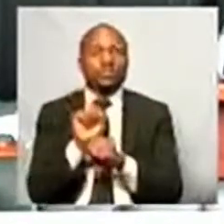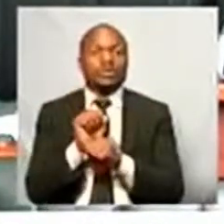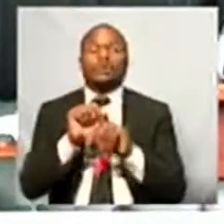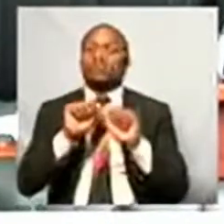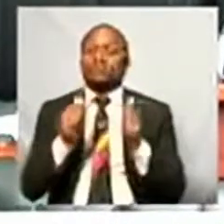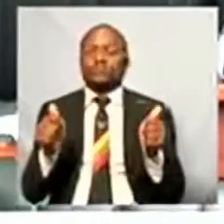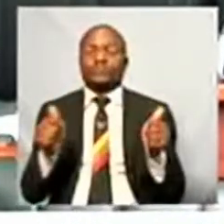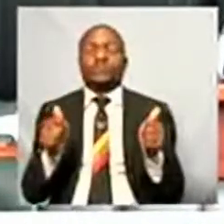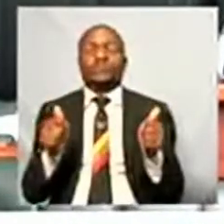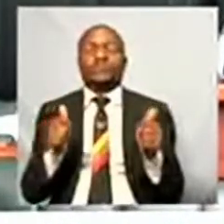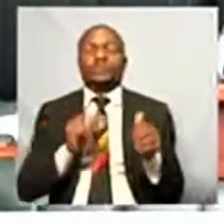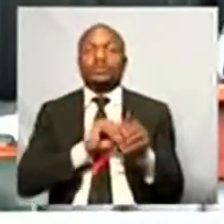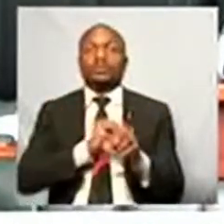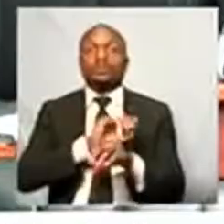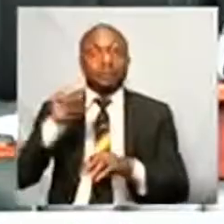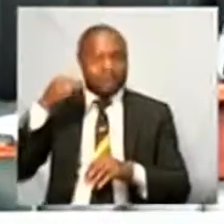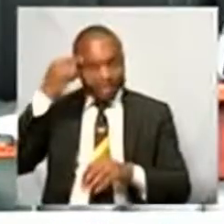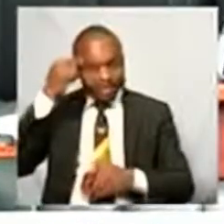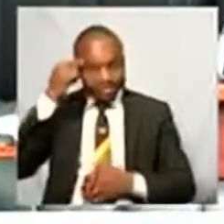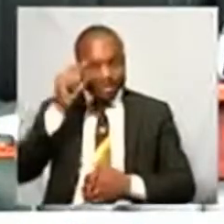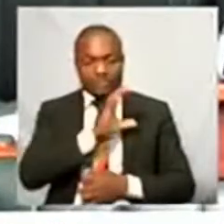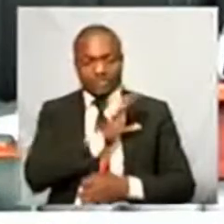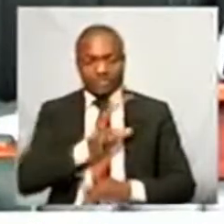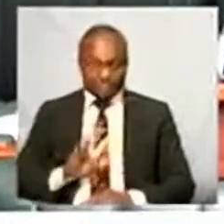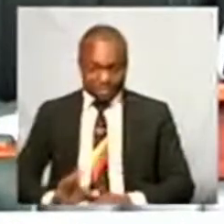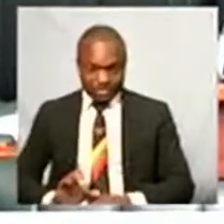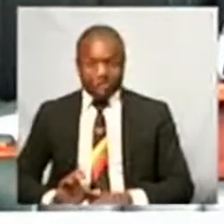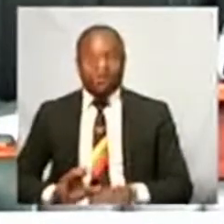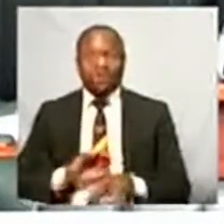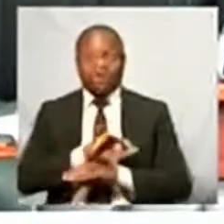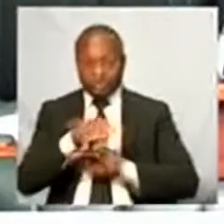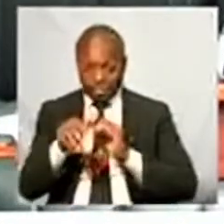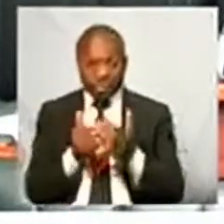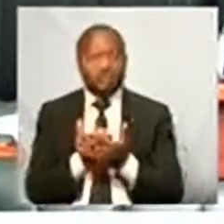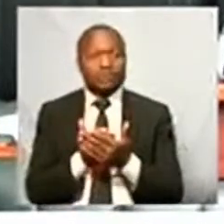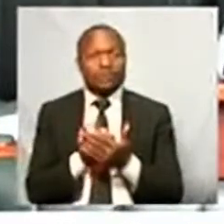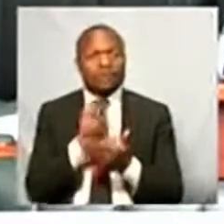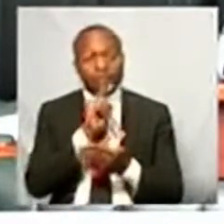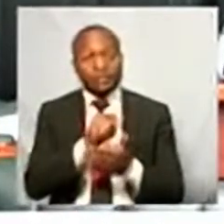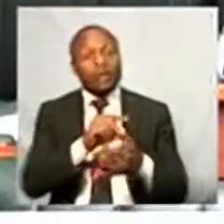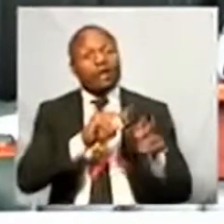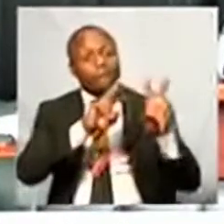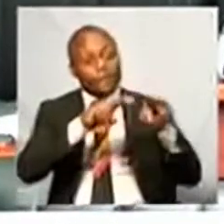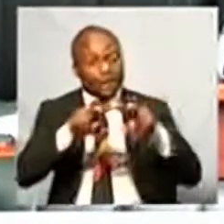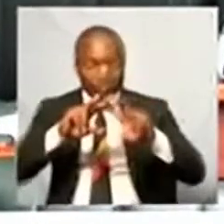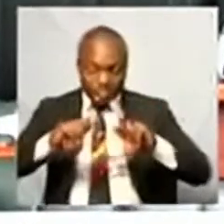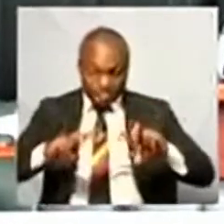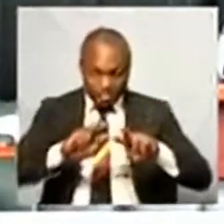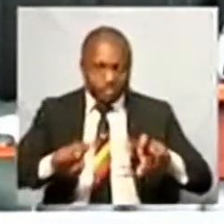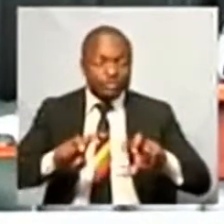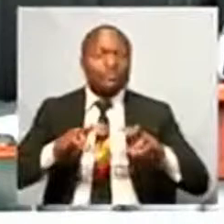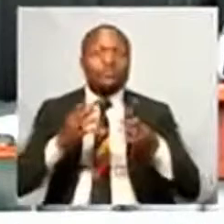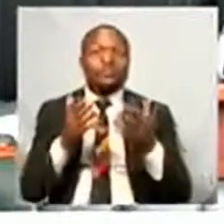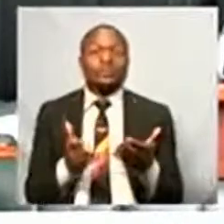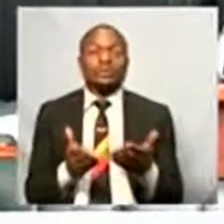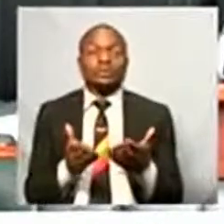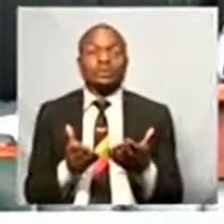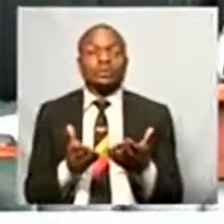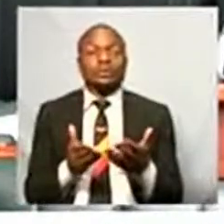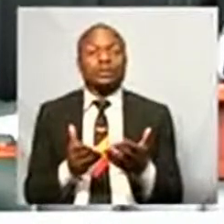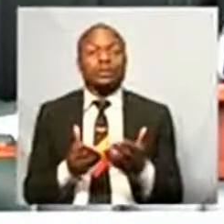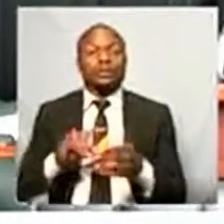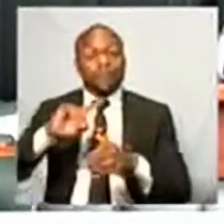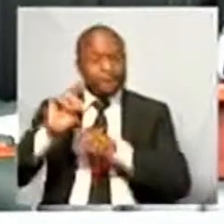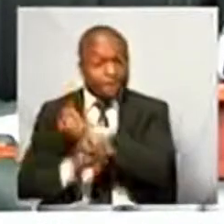efficiency across state-owned enterprises. The Inspectorate conducts investigations, recommends surcharges where